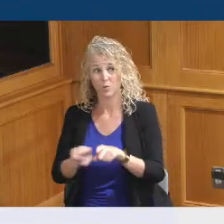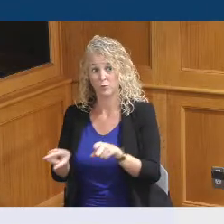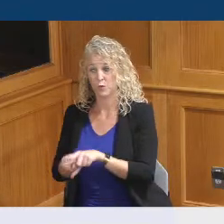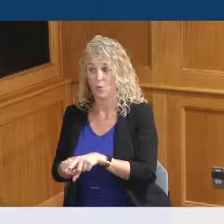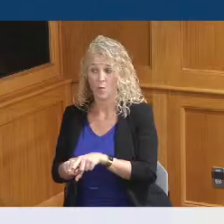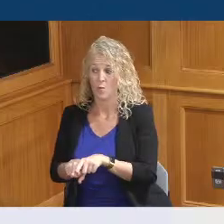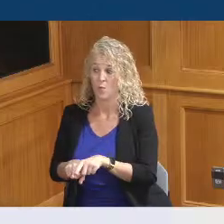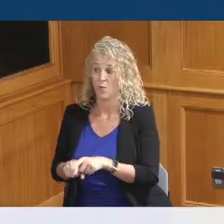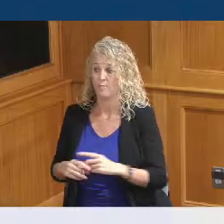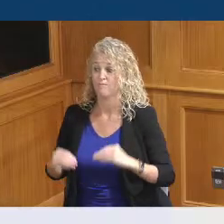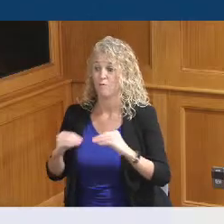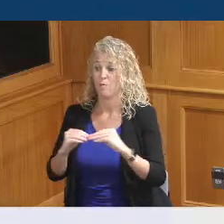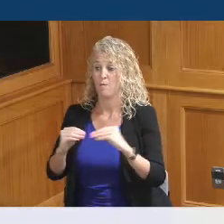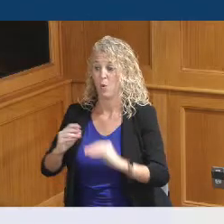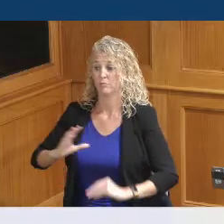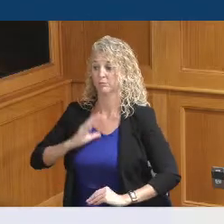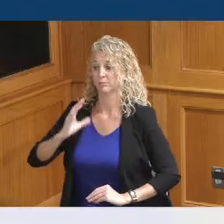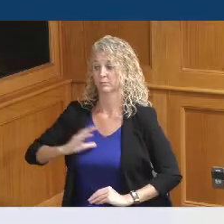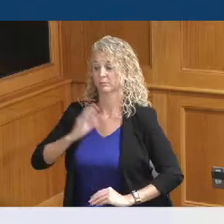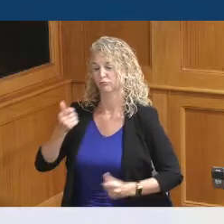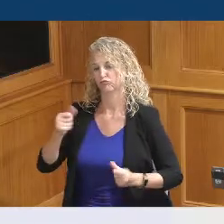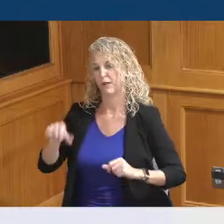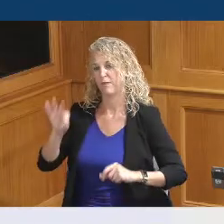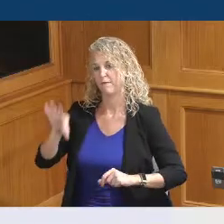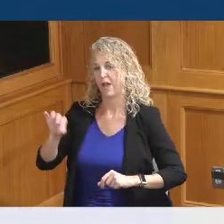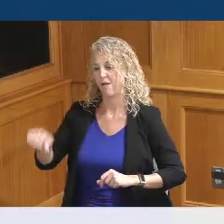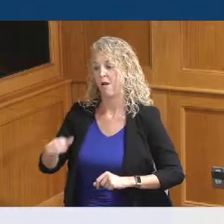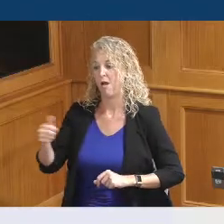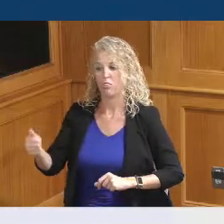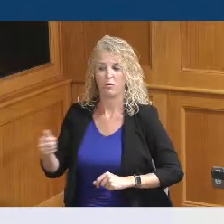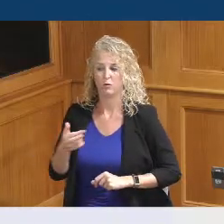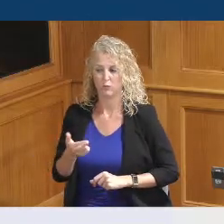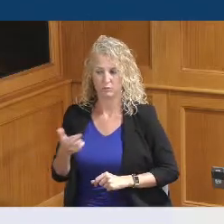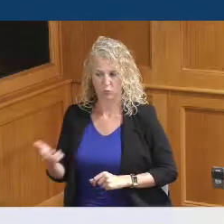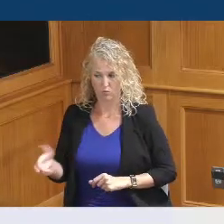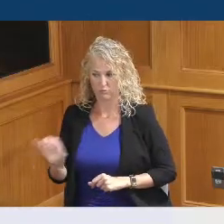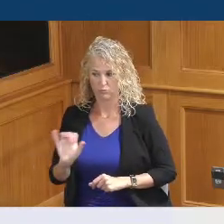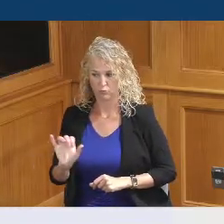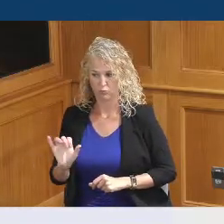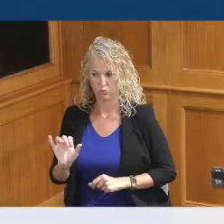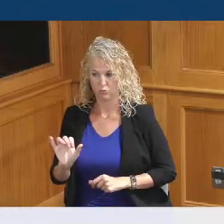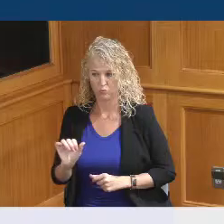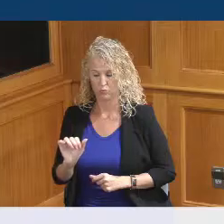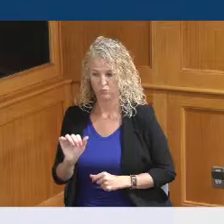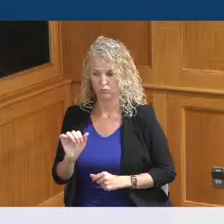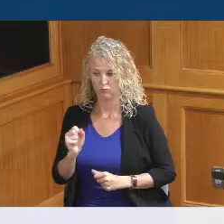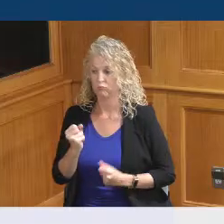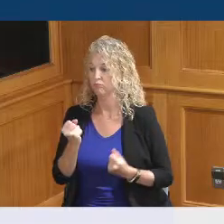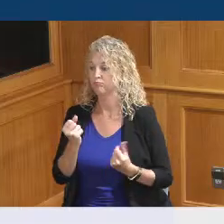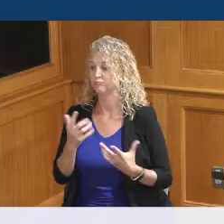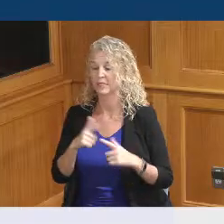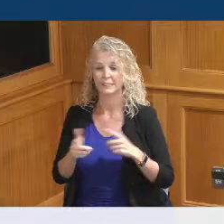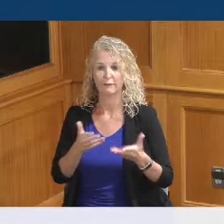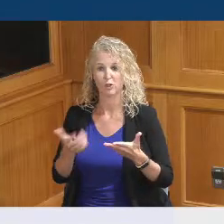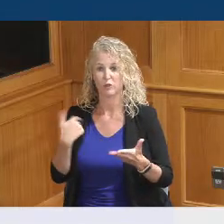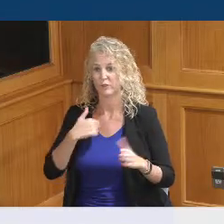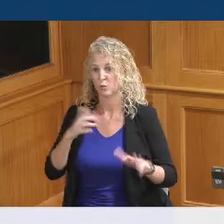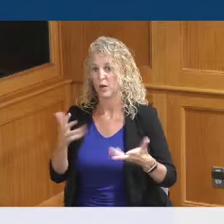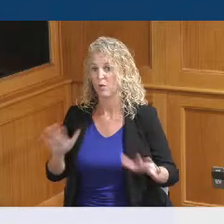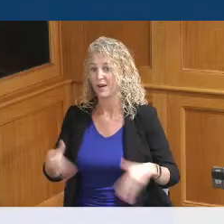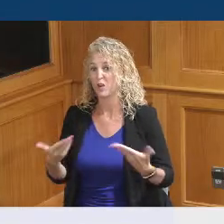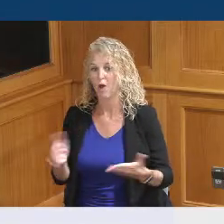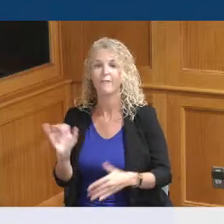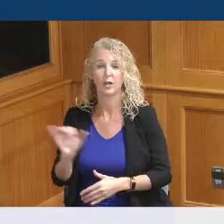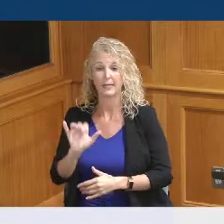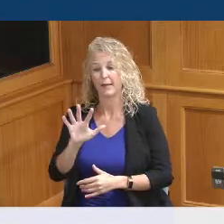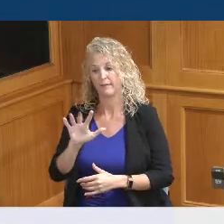generally gotten more sophisticated to look for more funding opportunities. We've continued to integrate with all the different services we offer around the county, including the 513